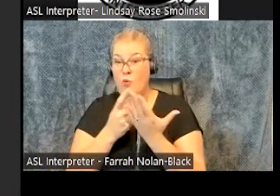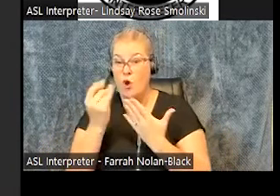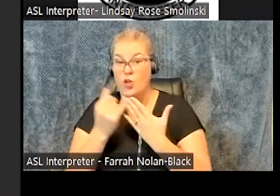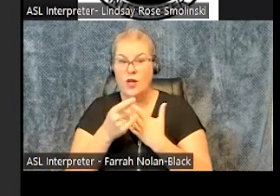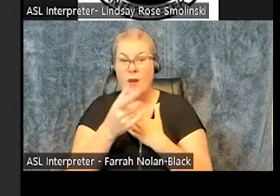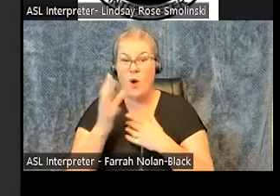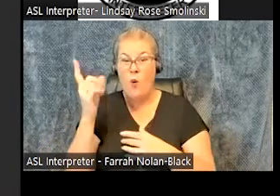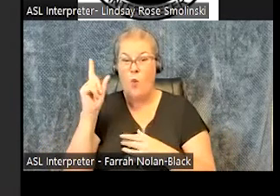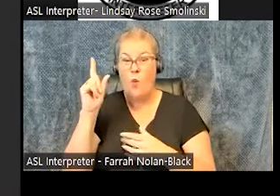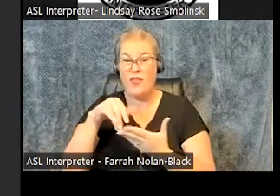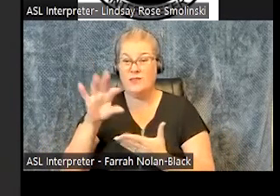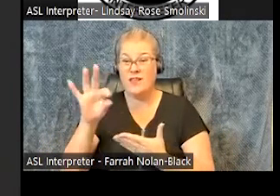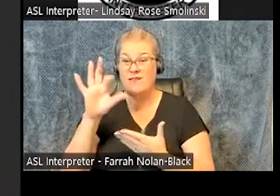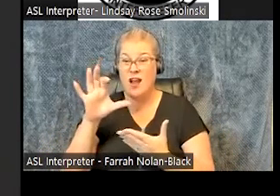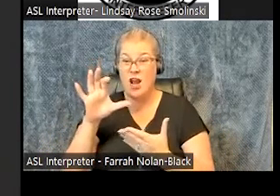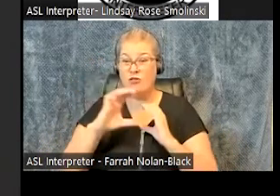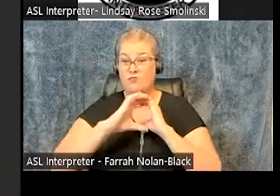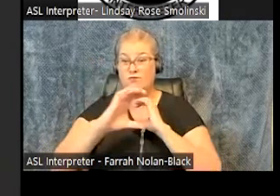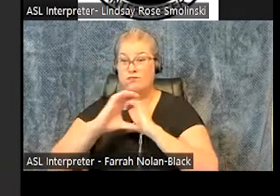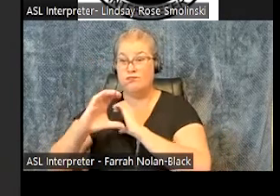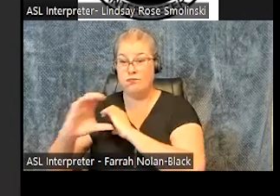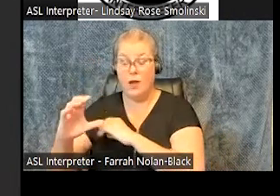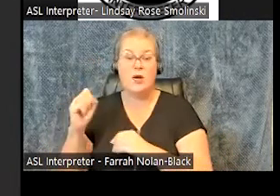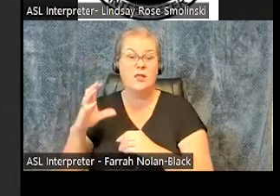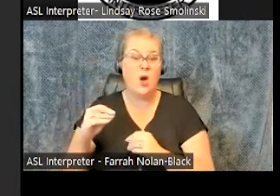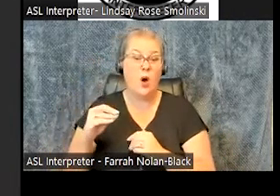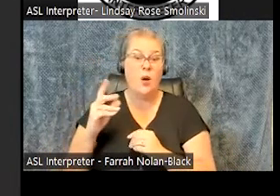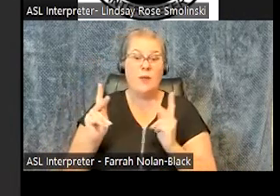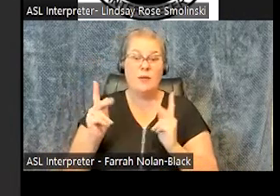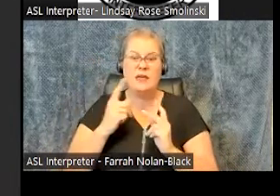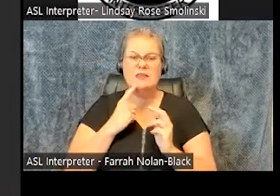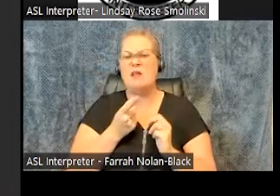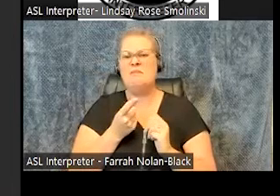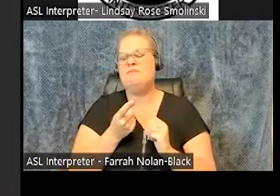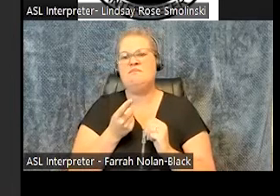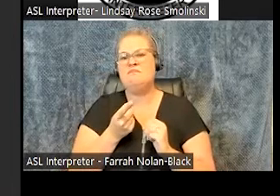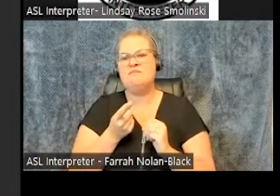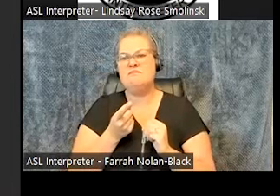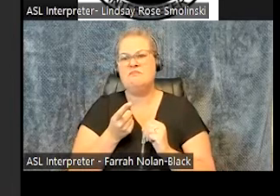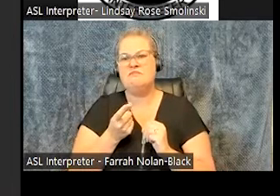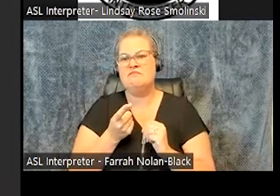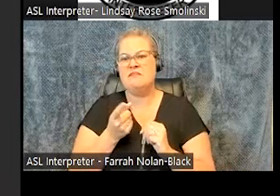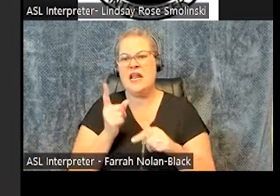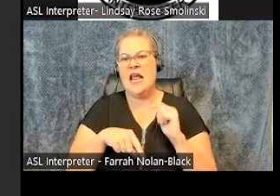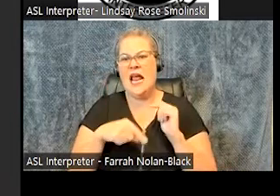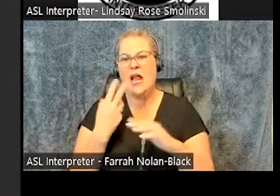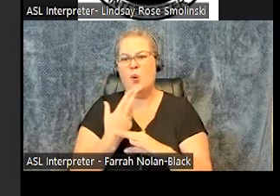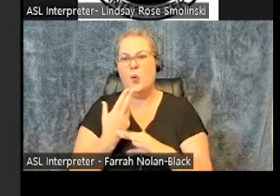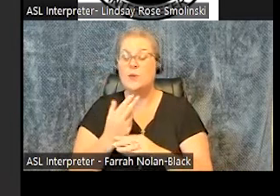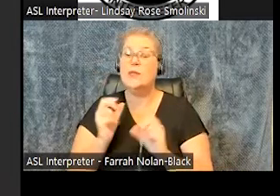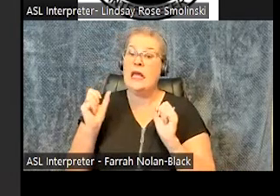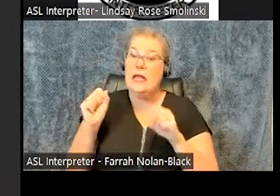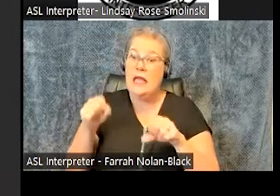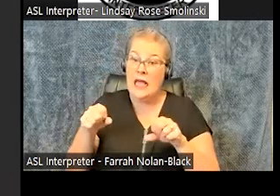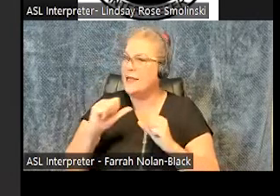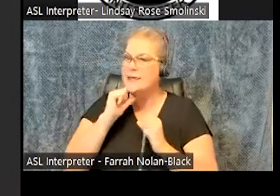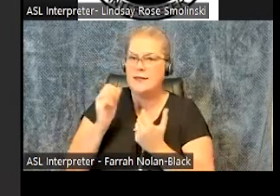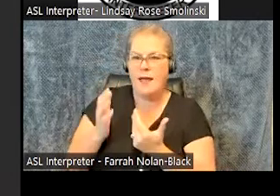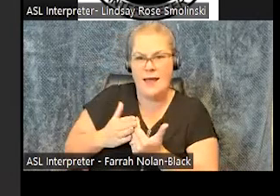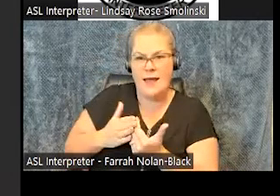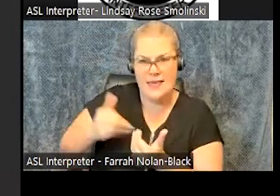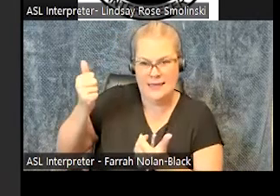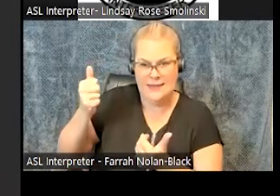that you see here. Conventional knowledge says that this material can't be used. It can be. It's not the easiest material to work